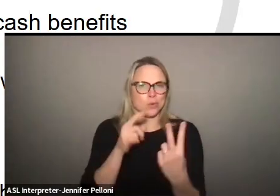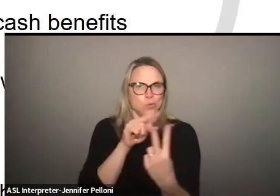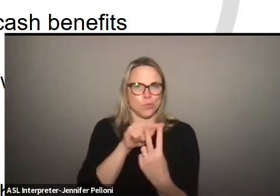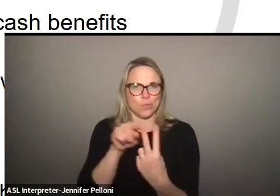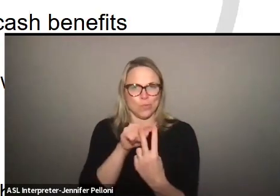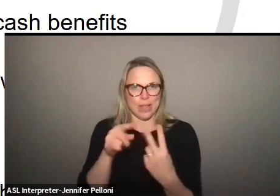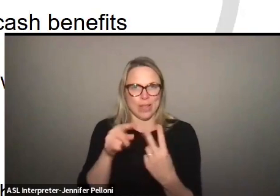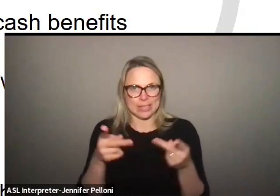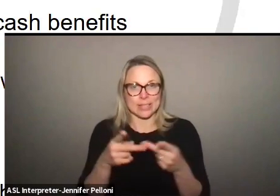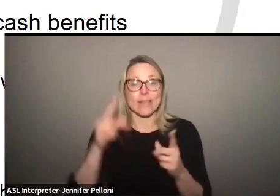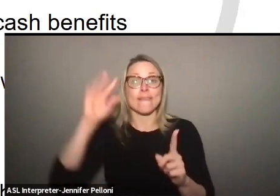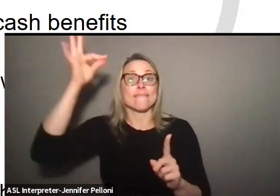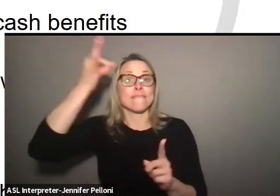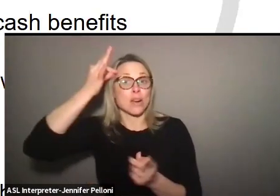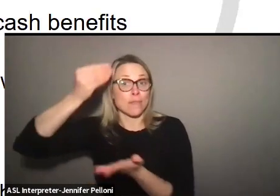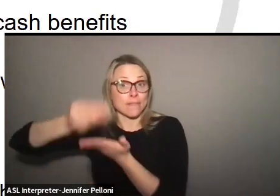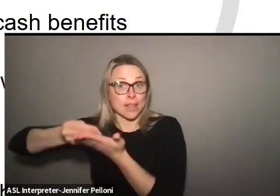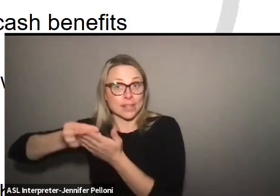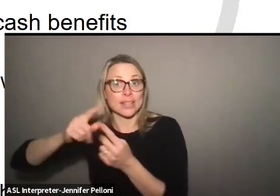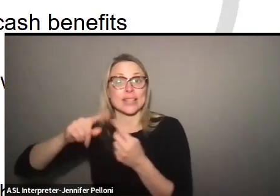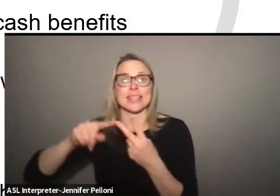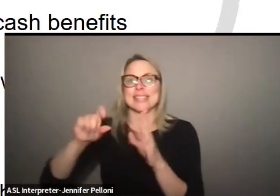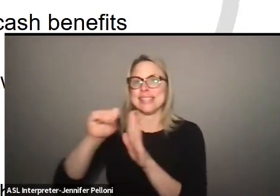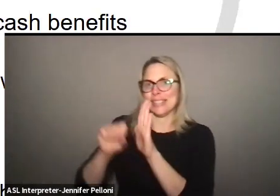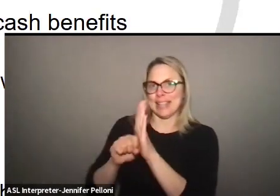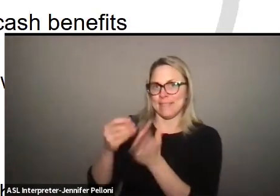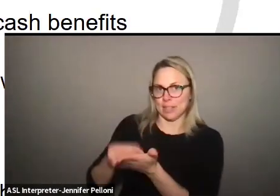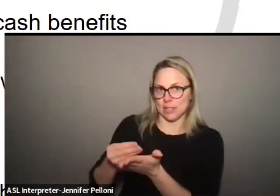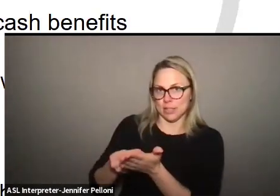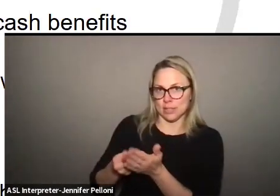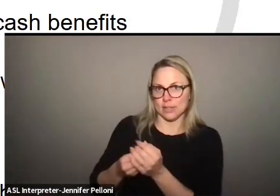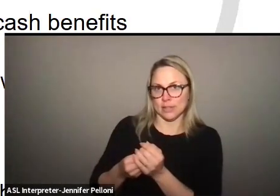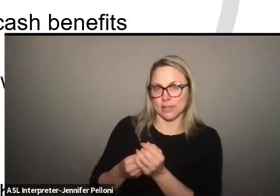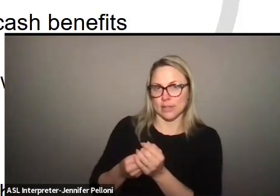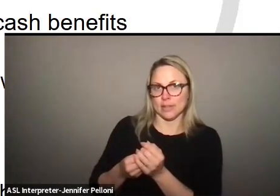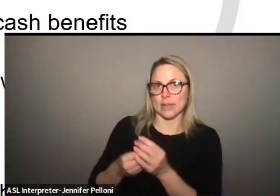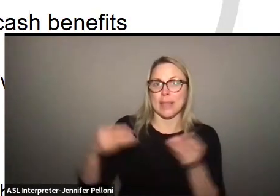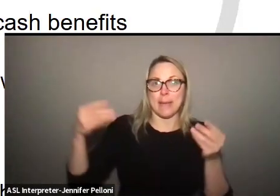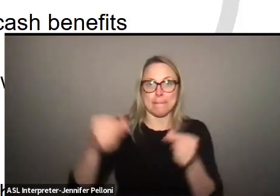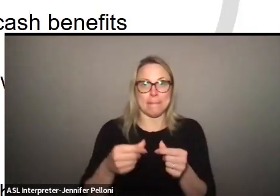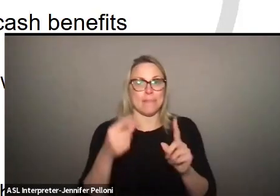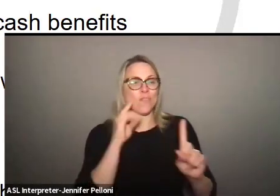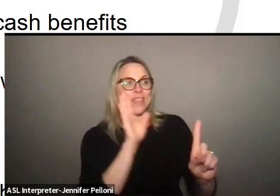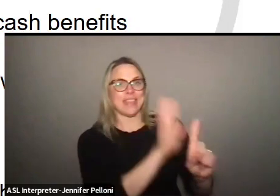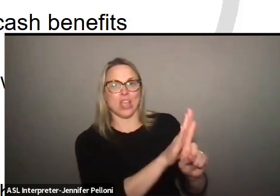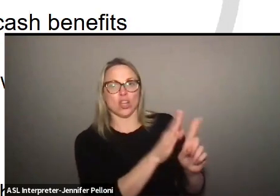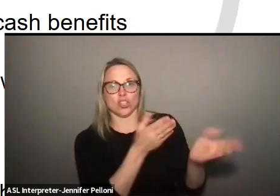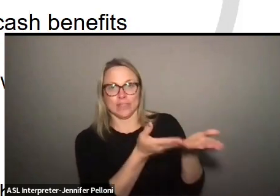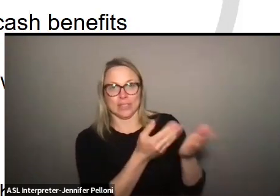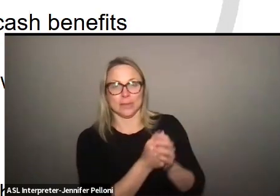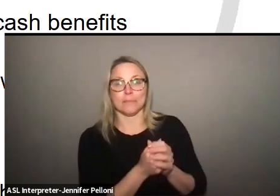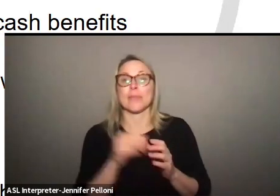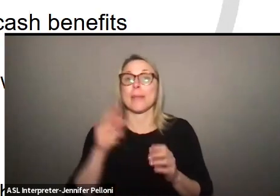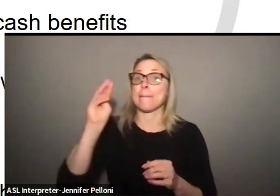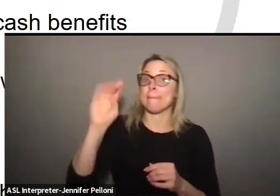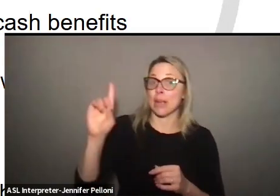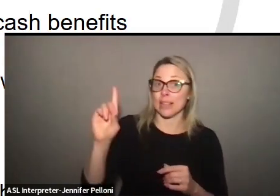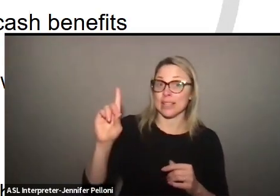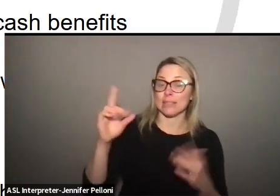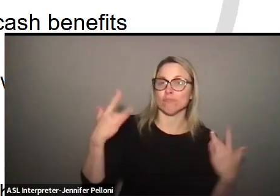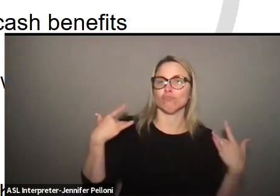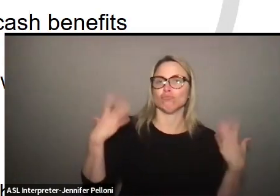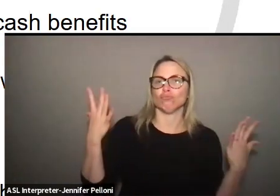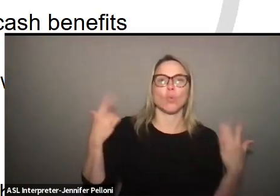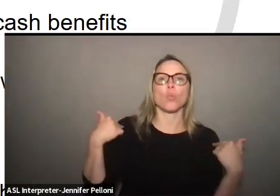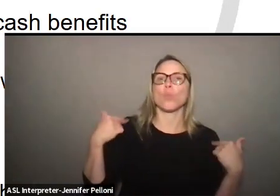sources. Federal funds and state funds go into making those benefits available. Maryland has said